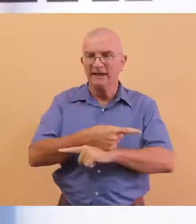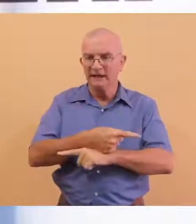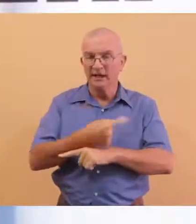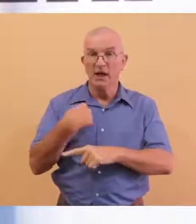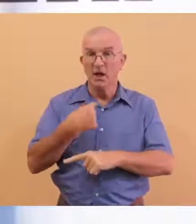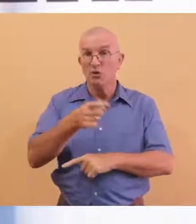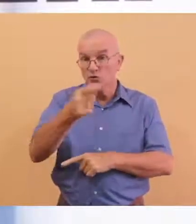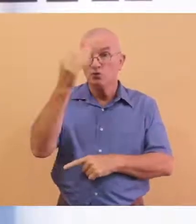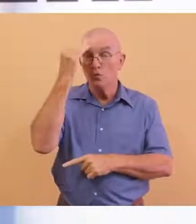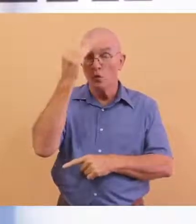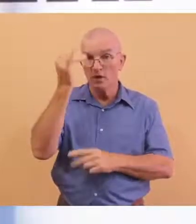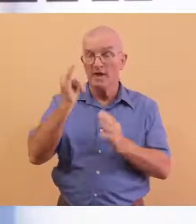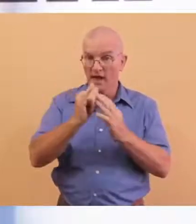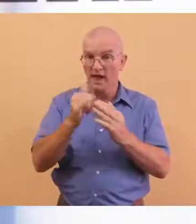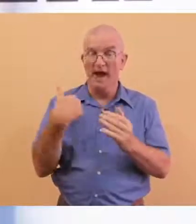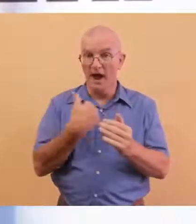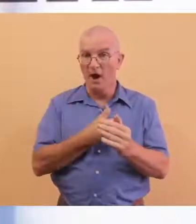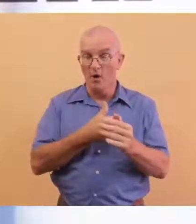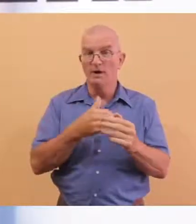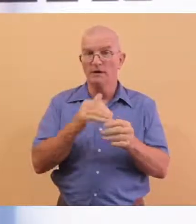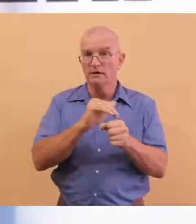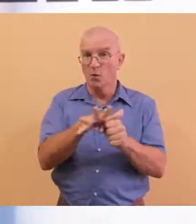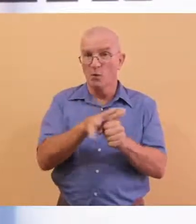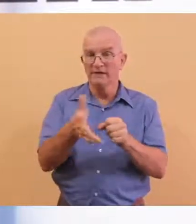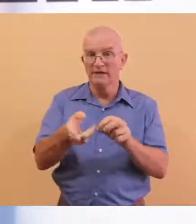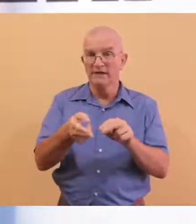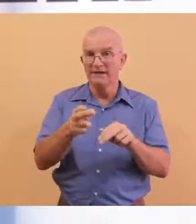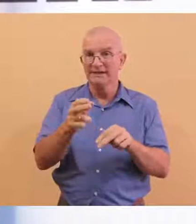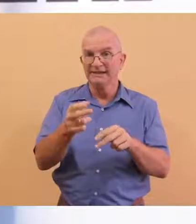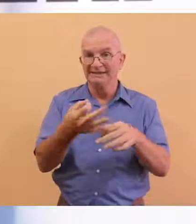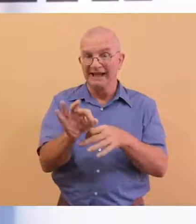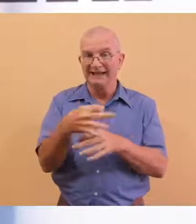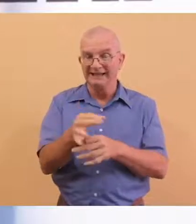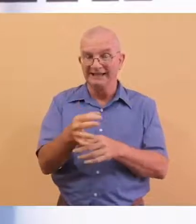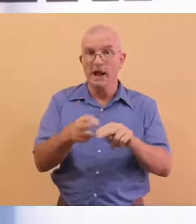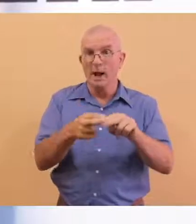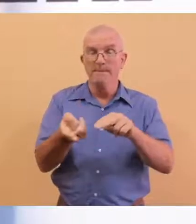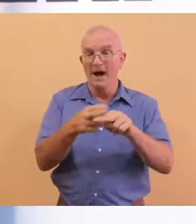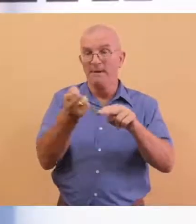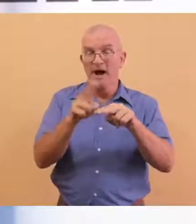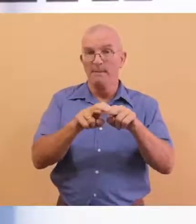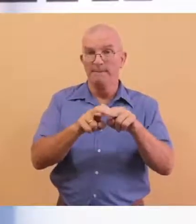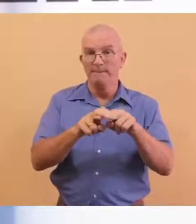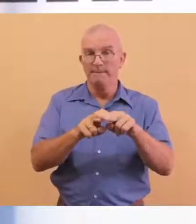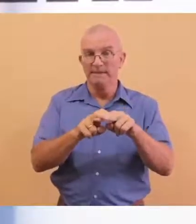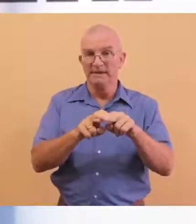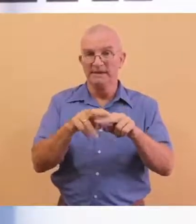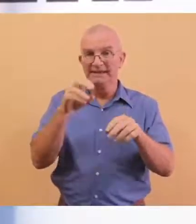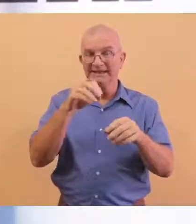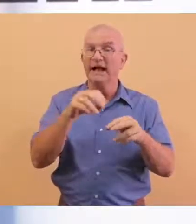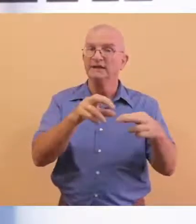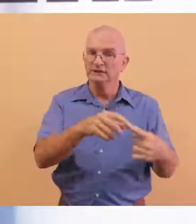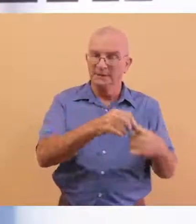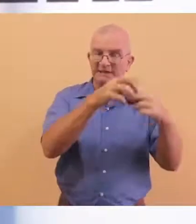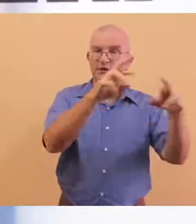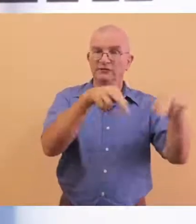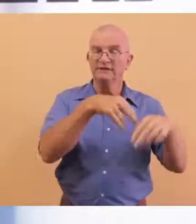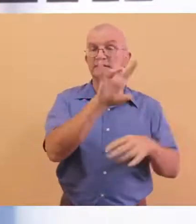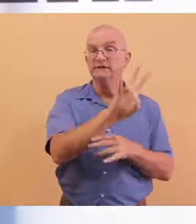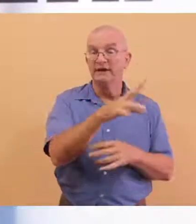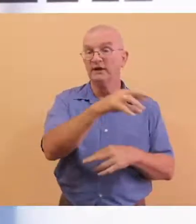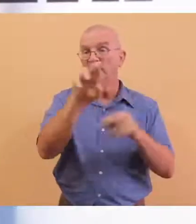that our cases continue to climb, especially in the hotspot areas of regions 7 and